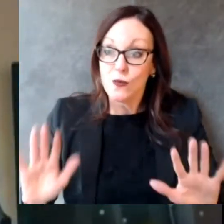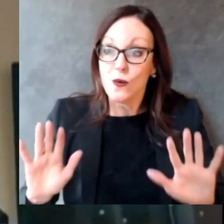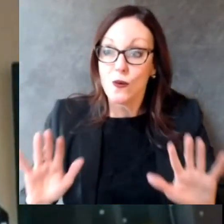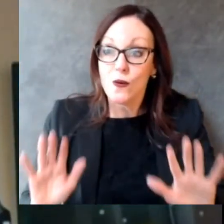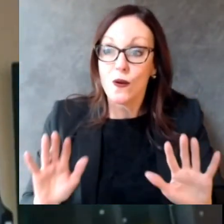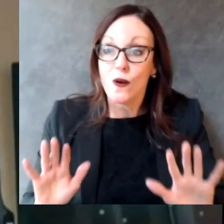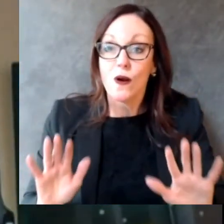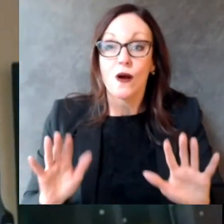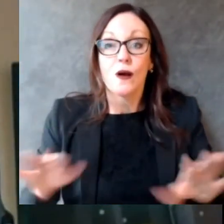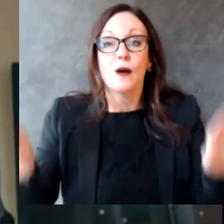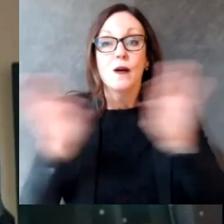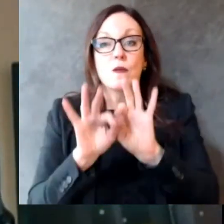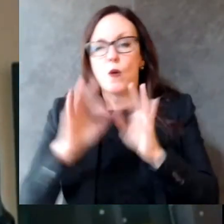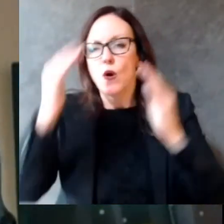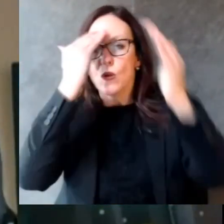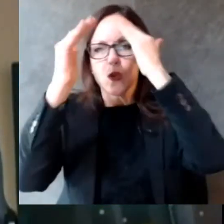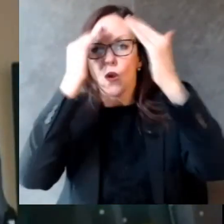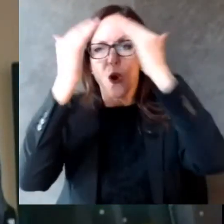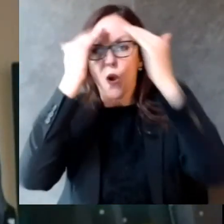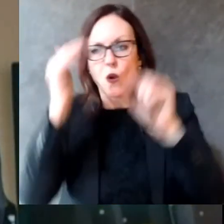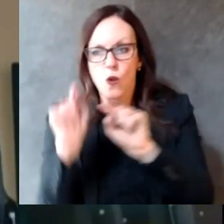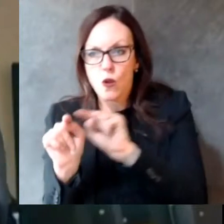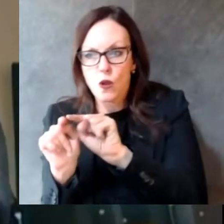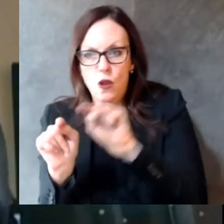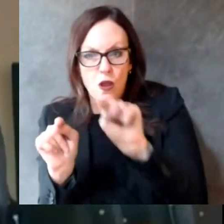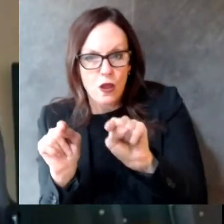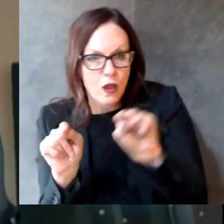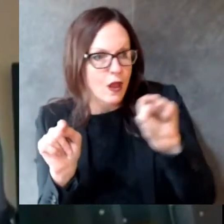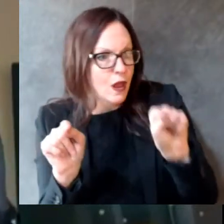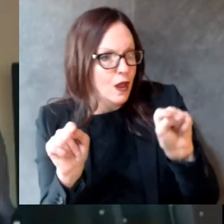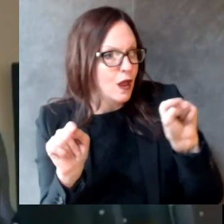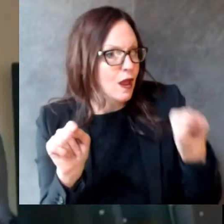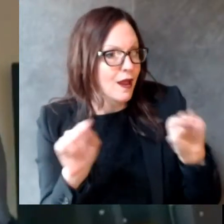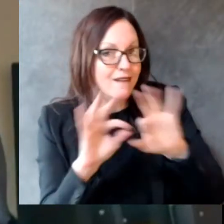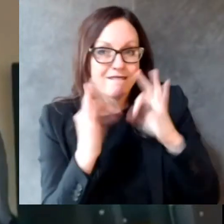people to be vaccinated to